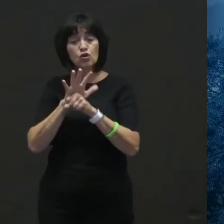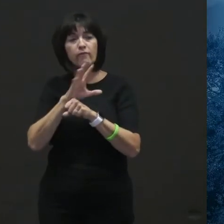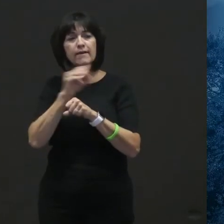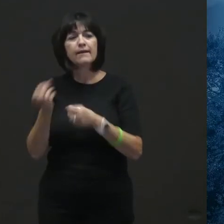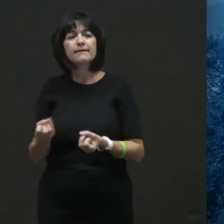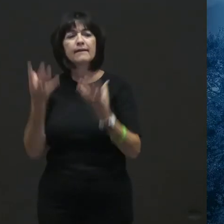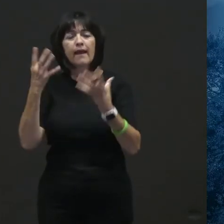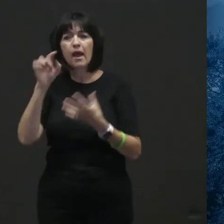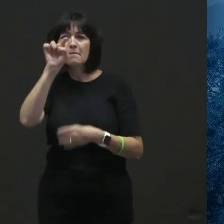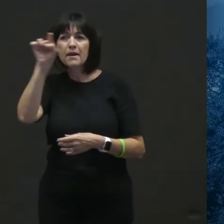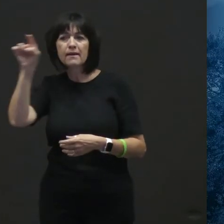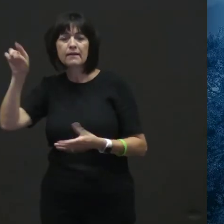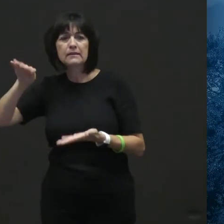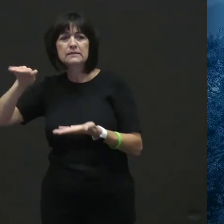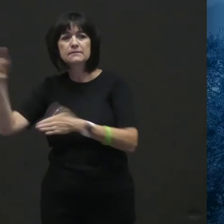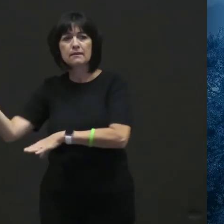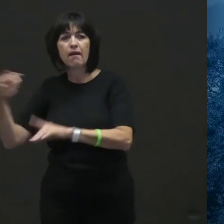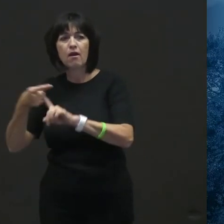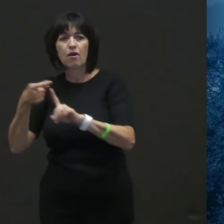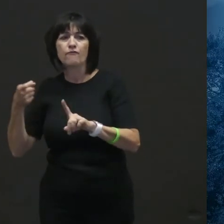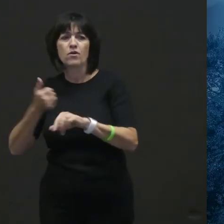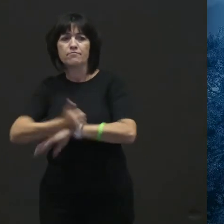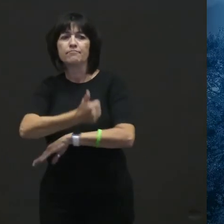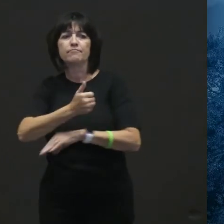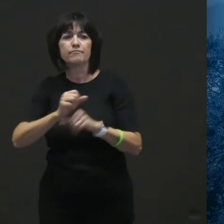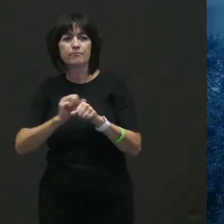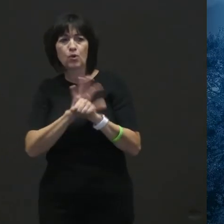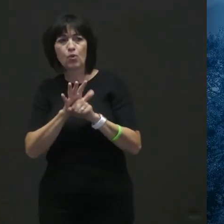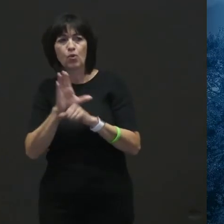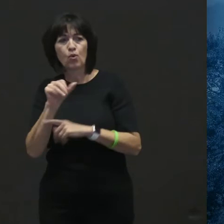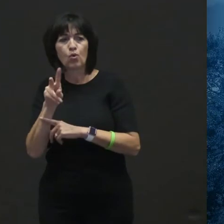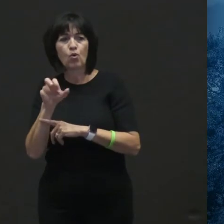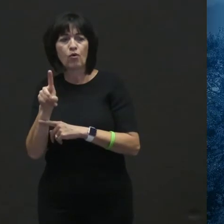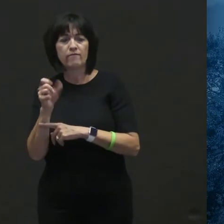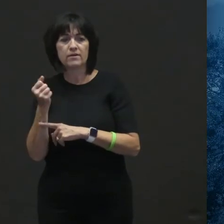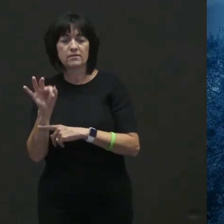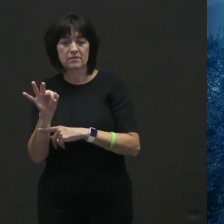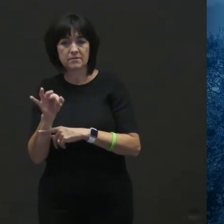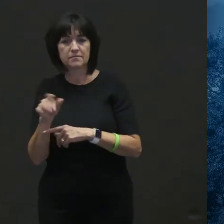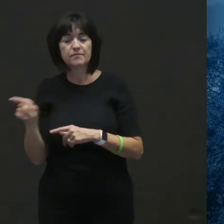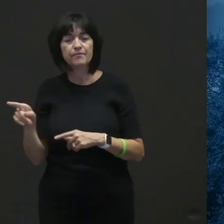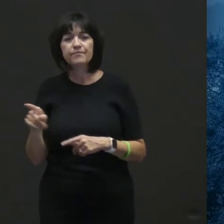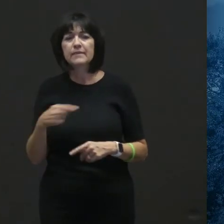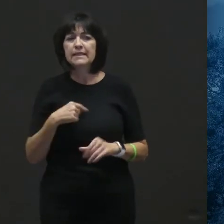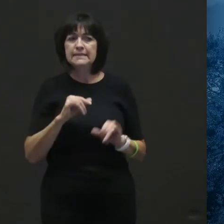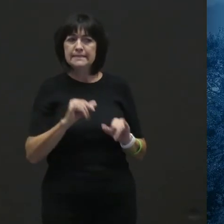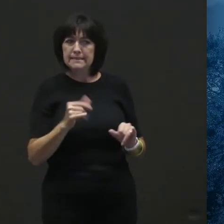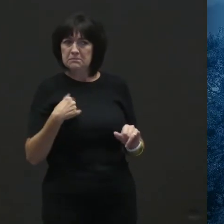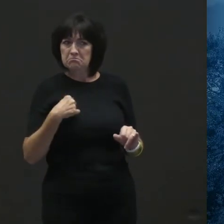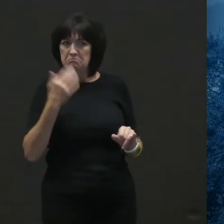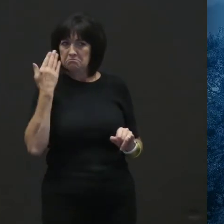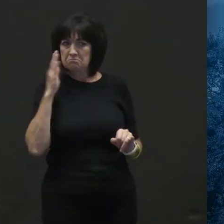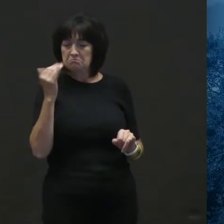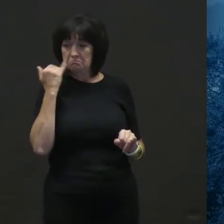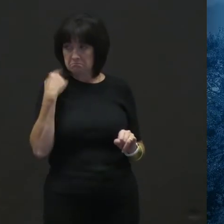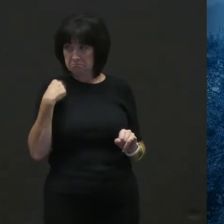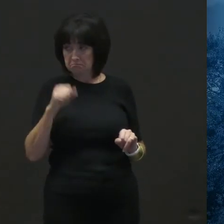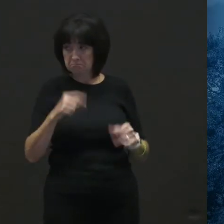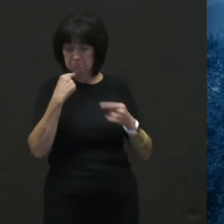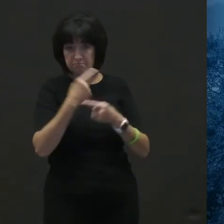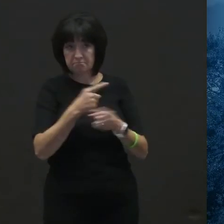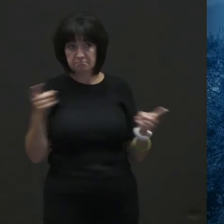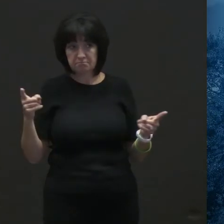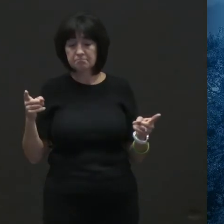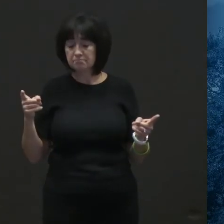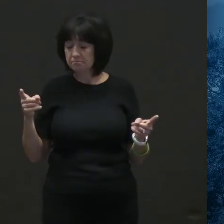Rattay, that with respect to the poultry workers, and let's talk about it from